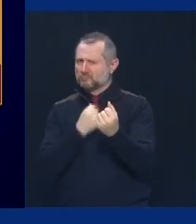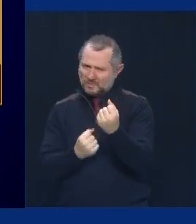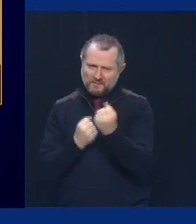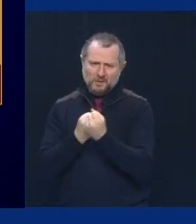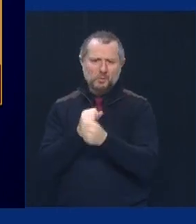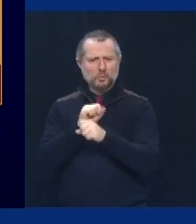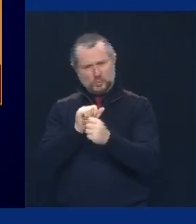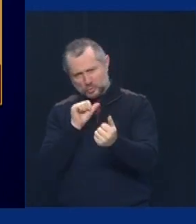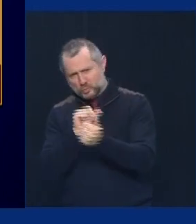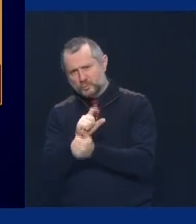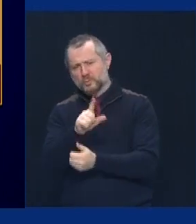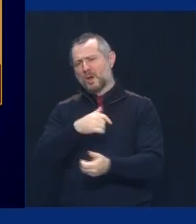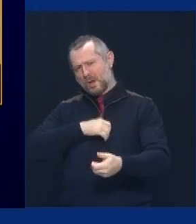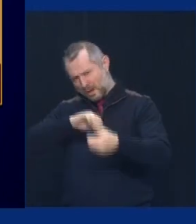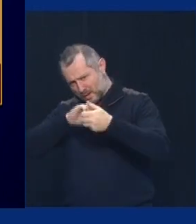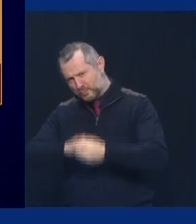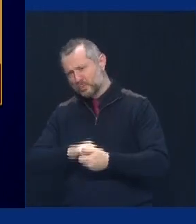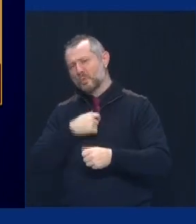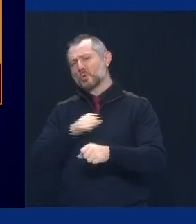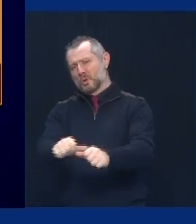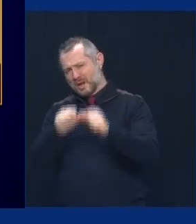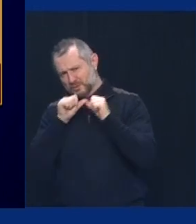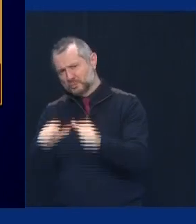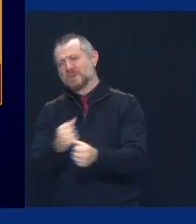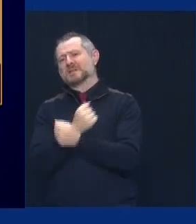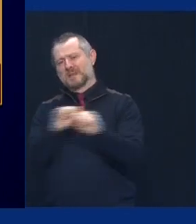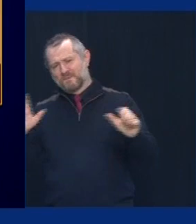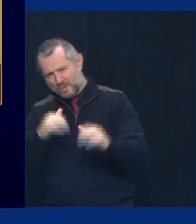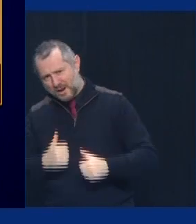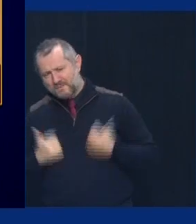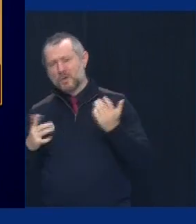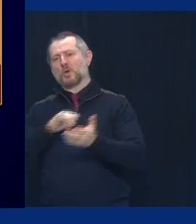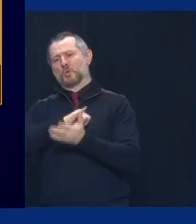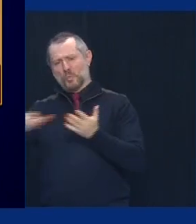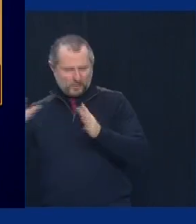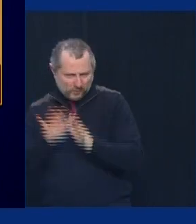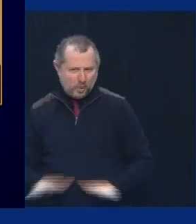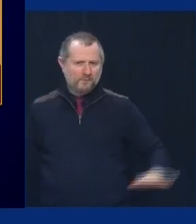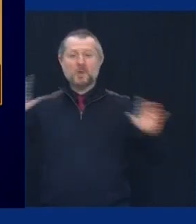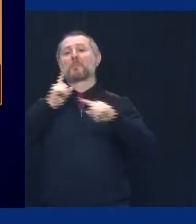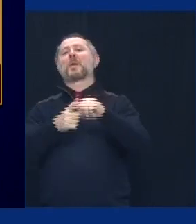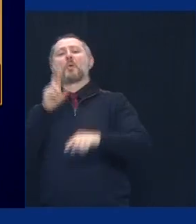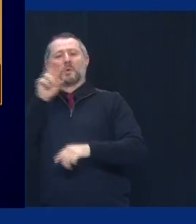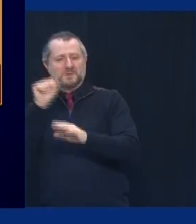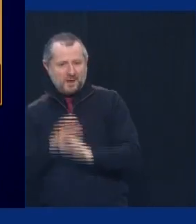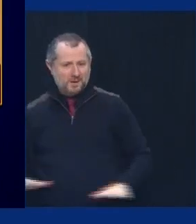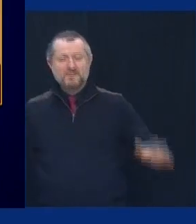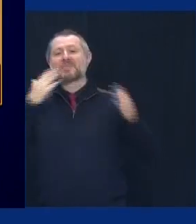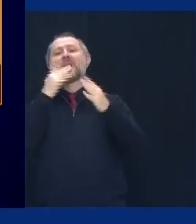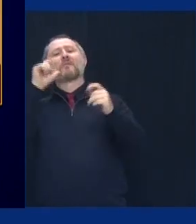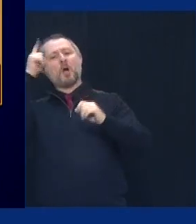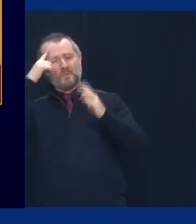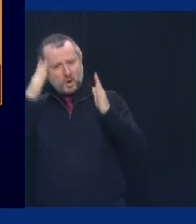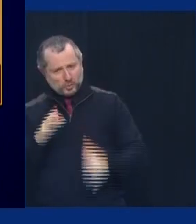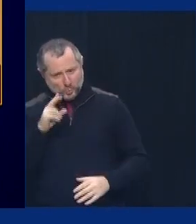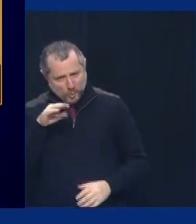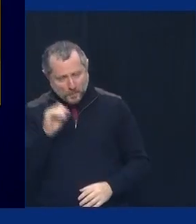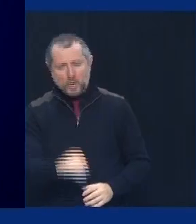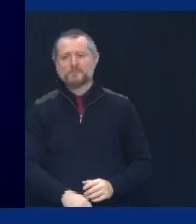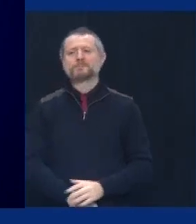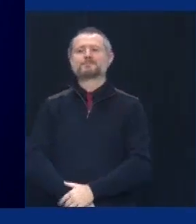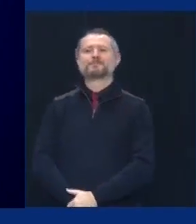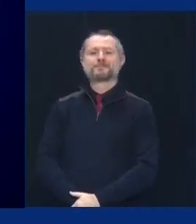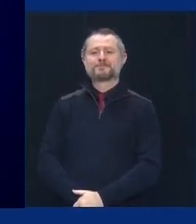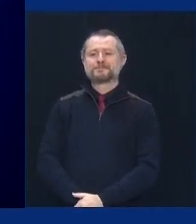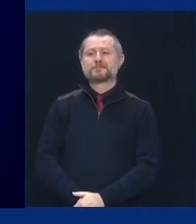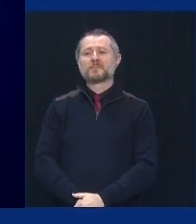with him as we continue to save lives here in New York and throughout the country. Thank you, Governor. Thank you. Thank you very much, Congressmember, and thank